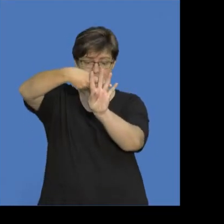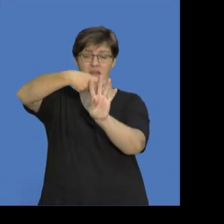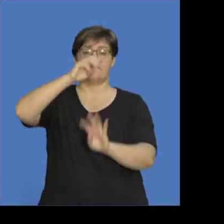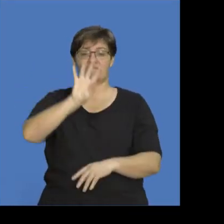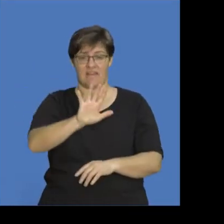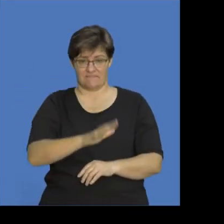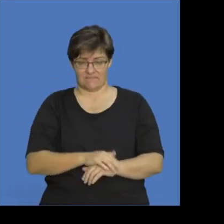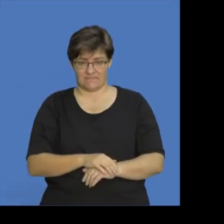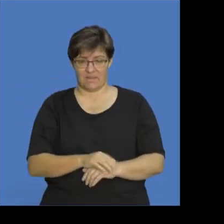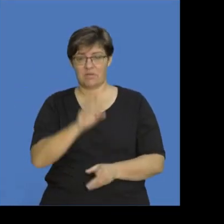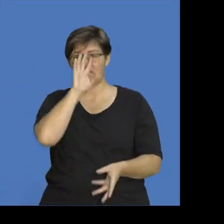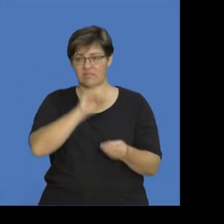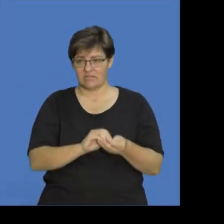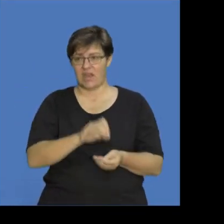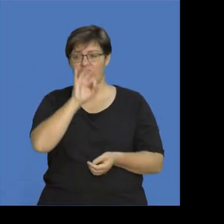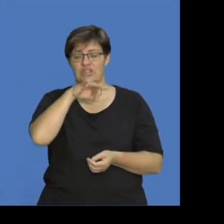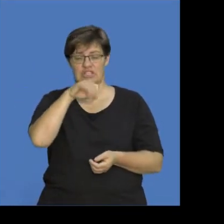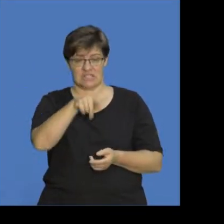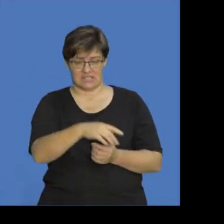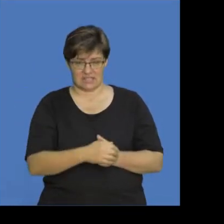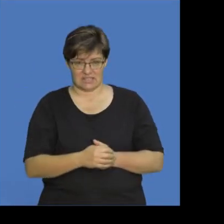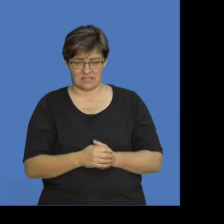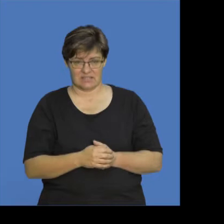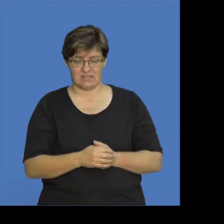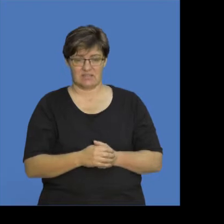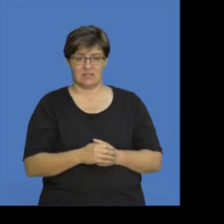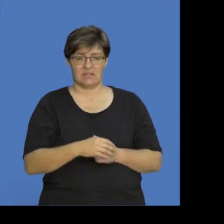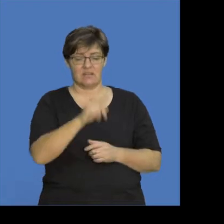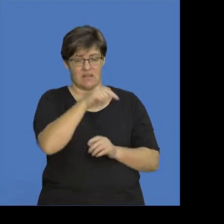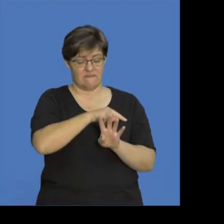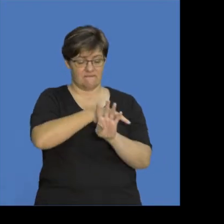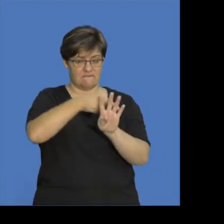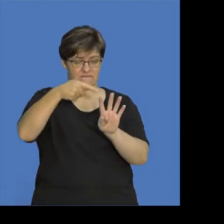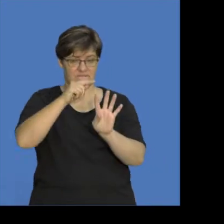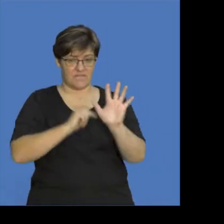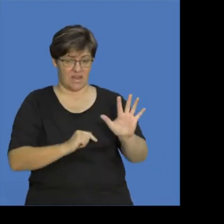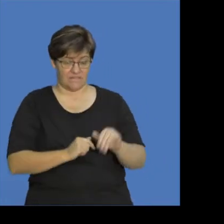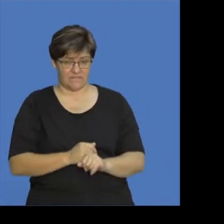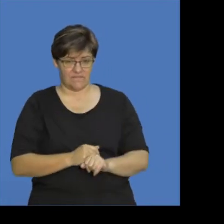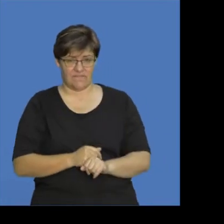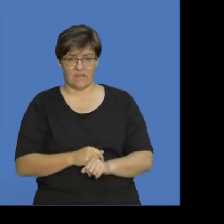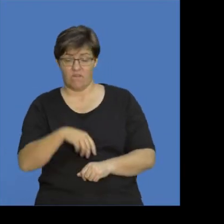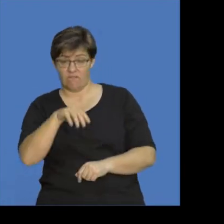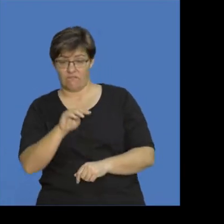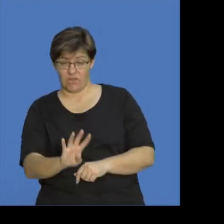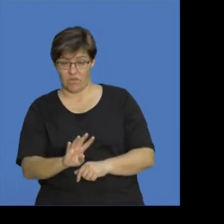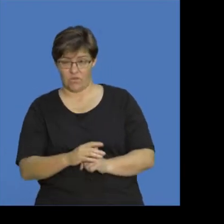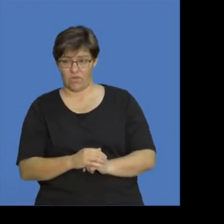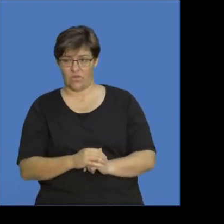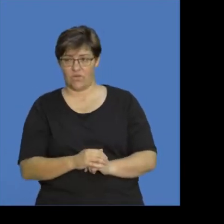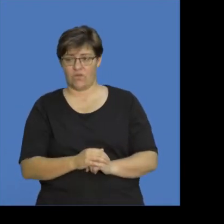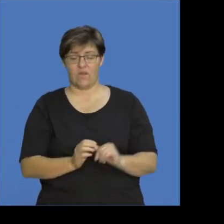5 plus 3, which is 13. This is 5, this is